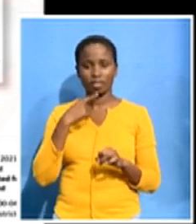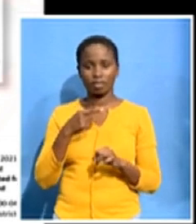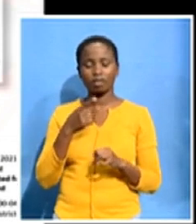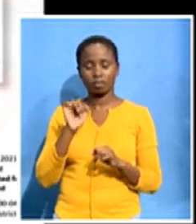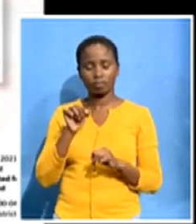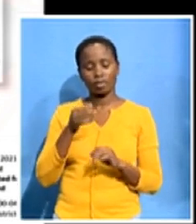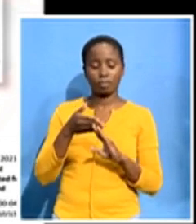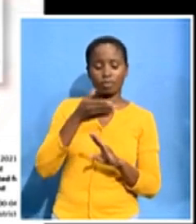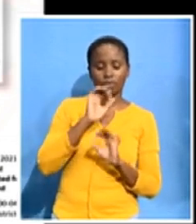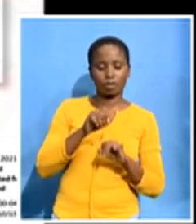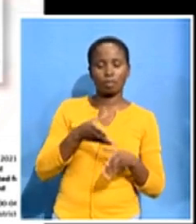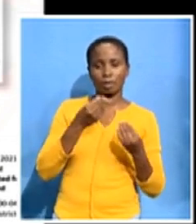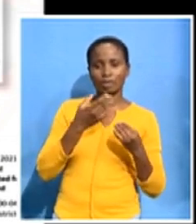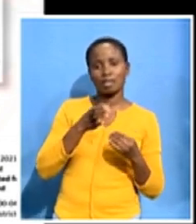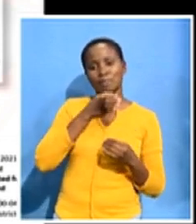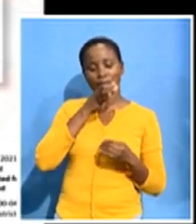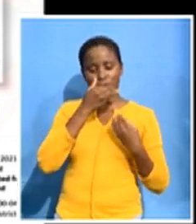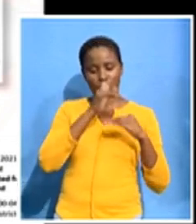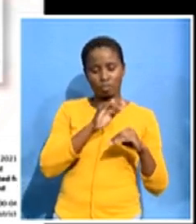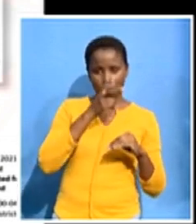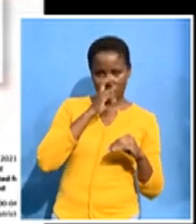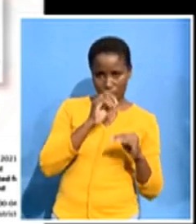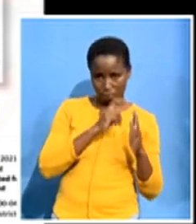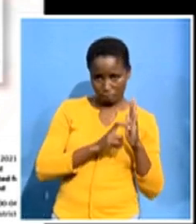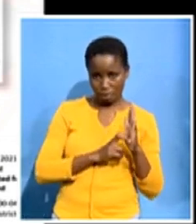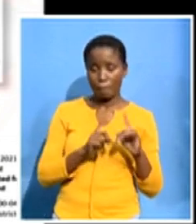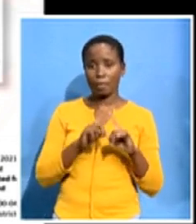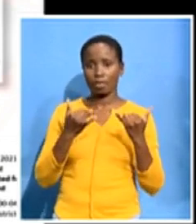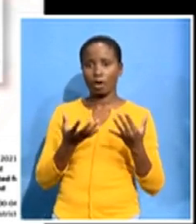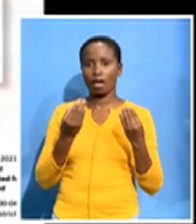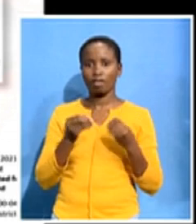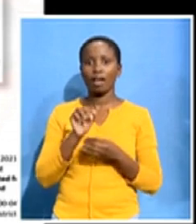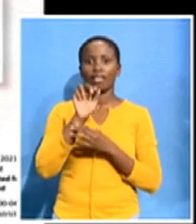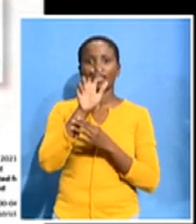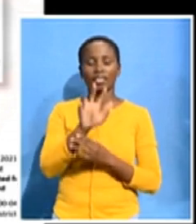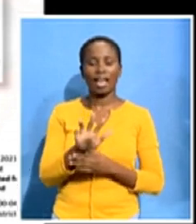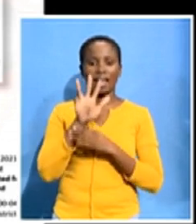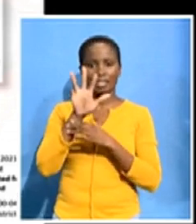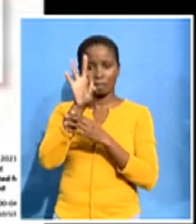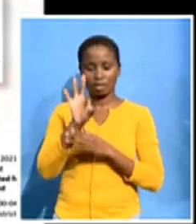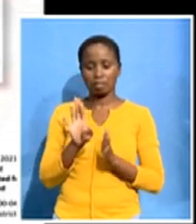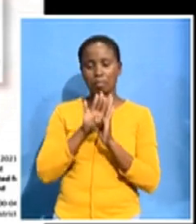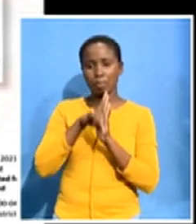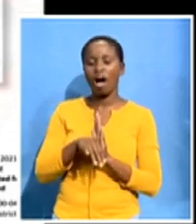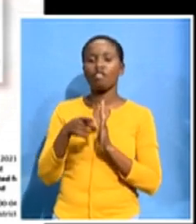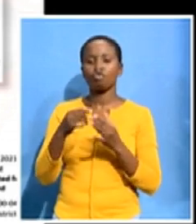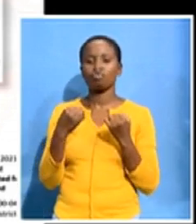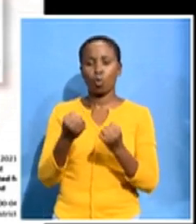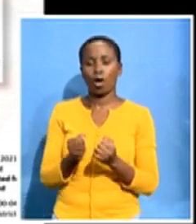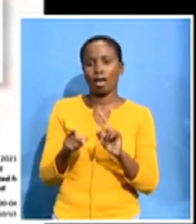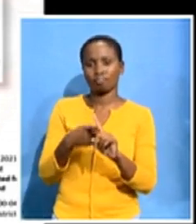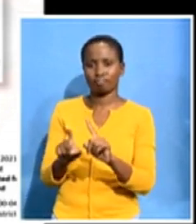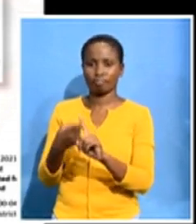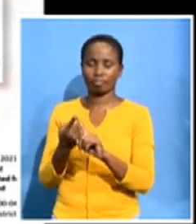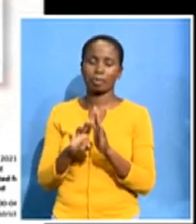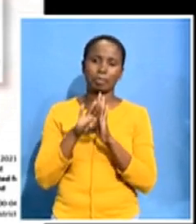restrictions. There was a 19% decrease in road traffic accident patient presentations. And it shows the impact